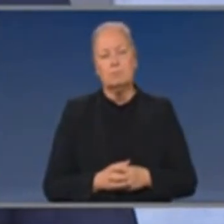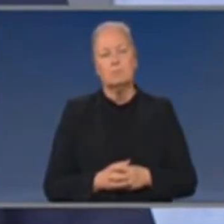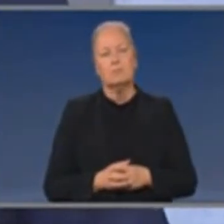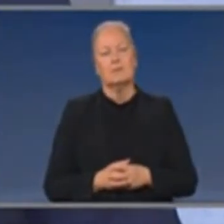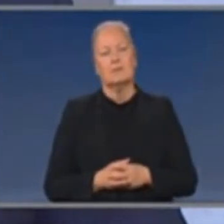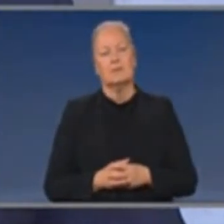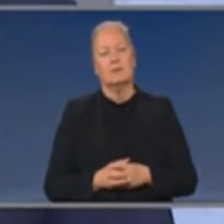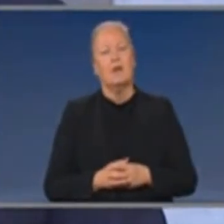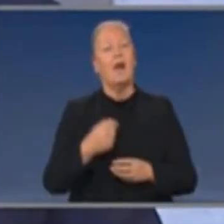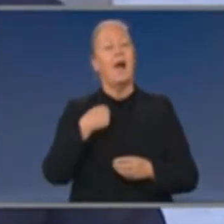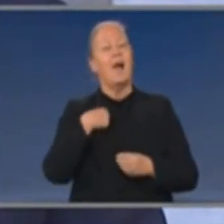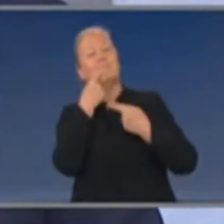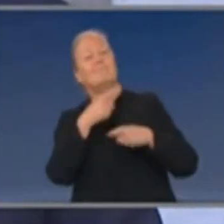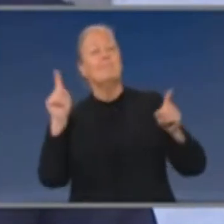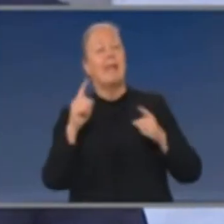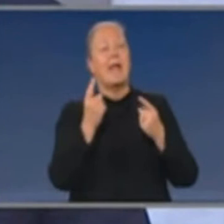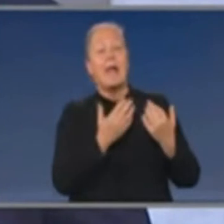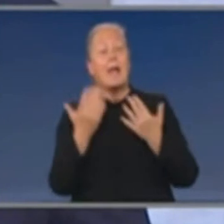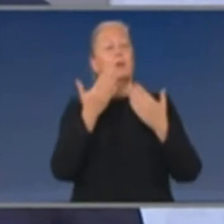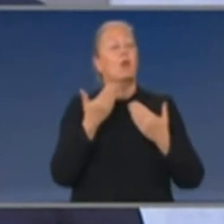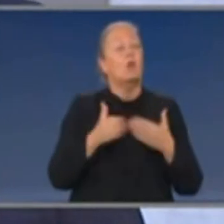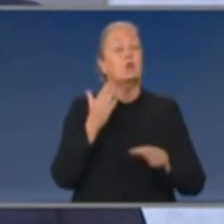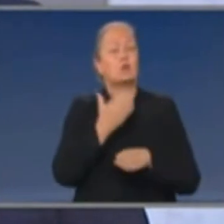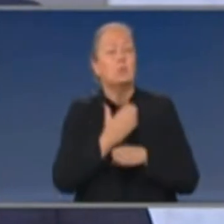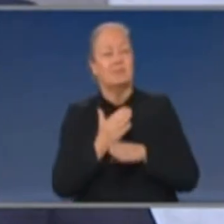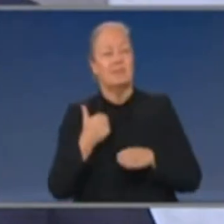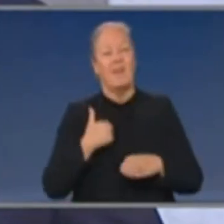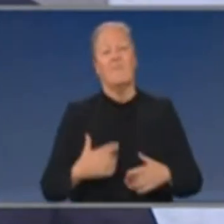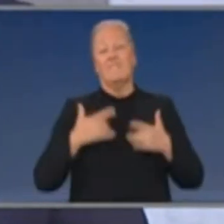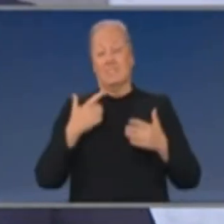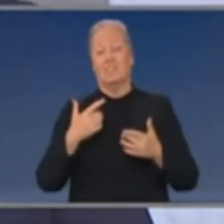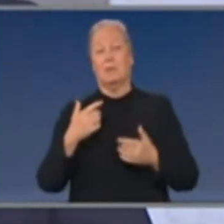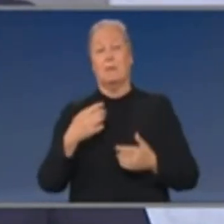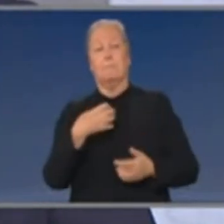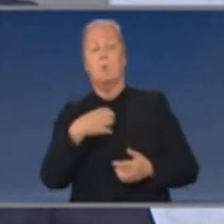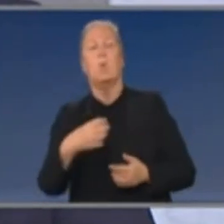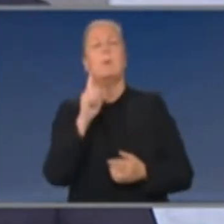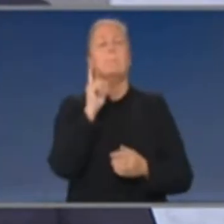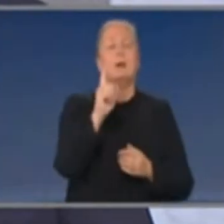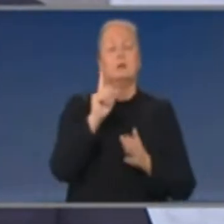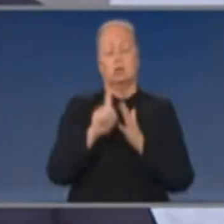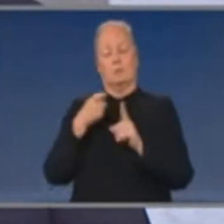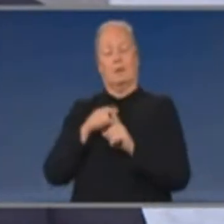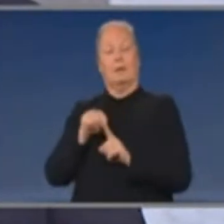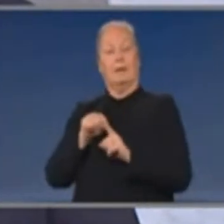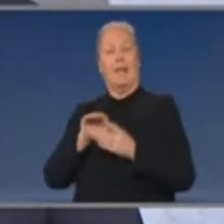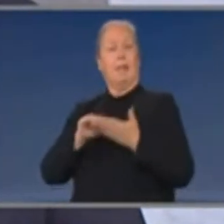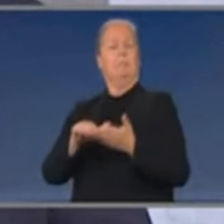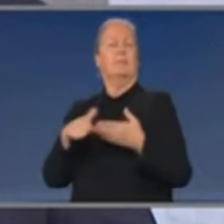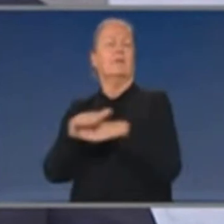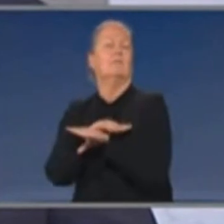the Treasurer and I and the Employment Minister have not been shy about pointing to that fact. We're not seeking to understate that. Of